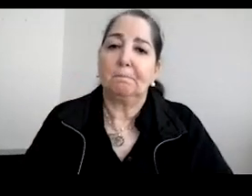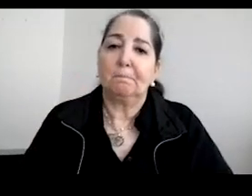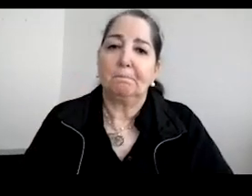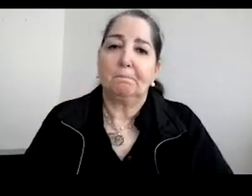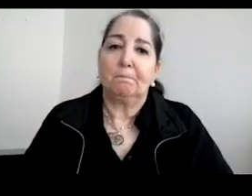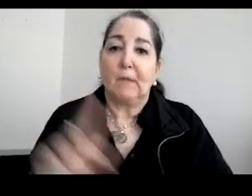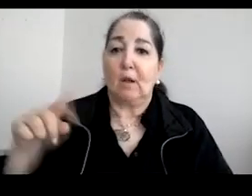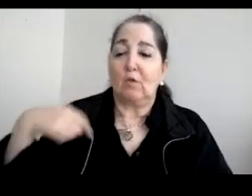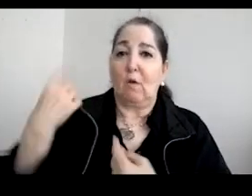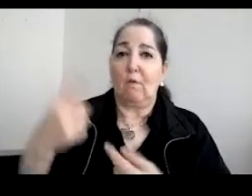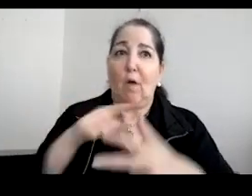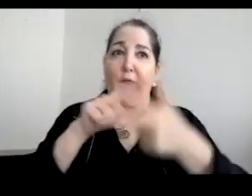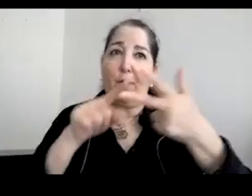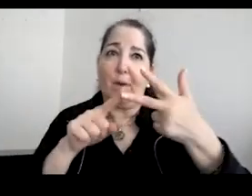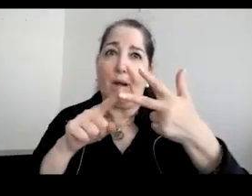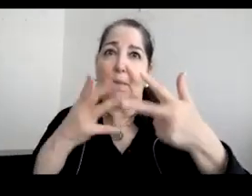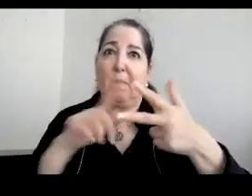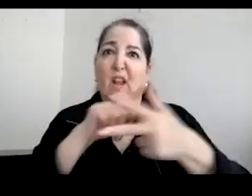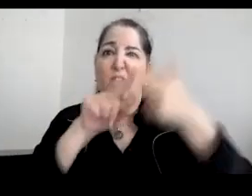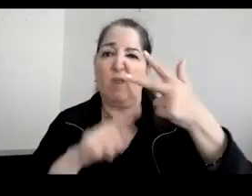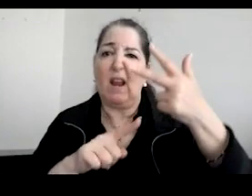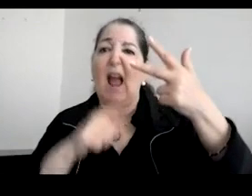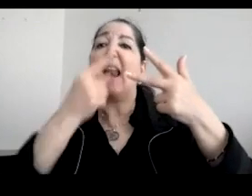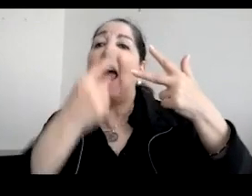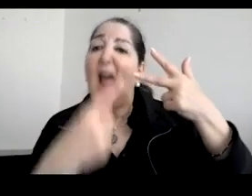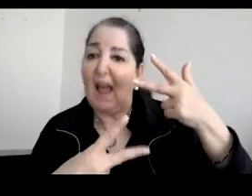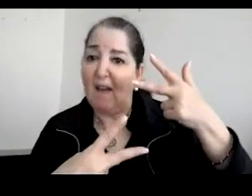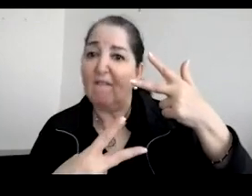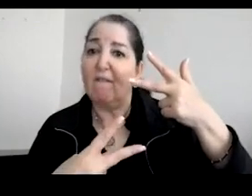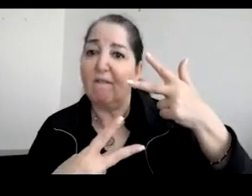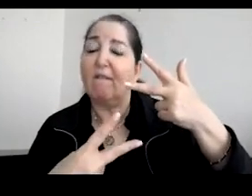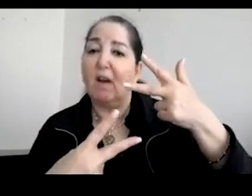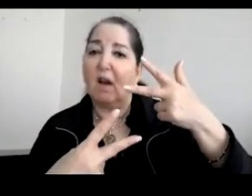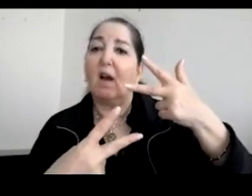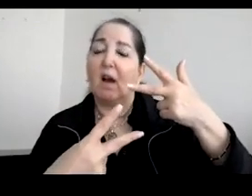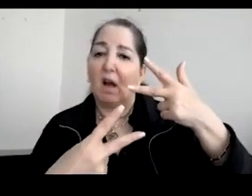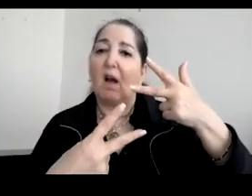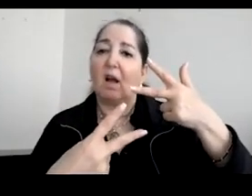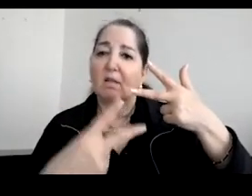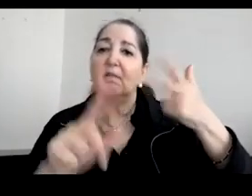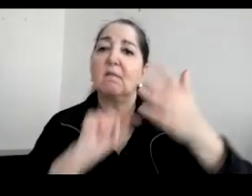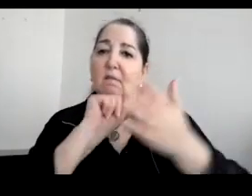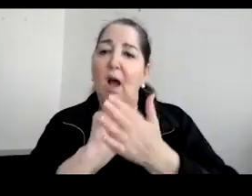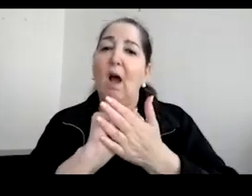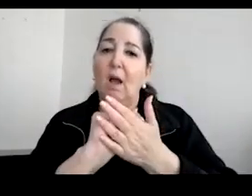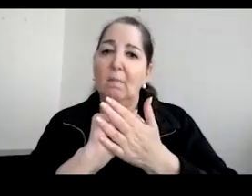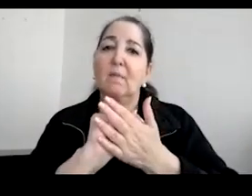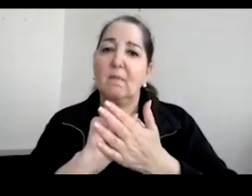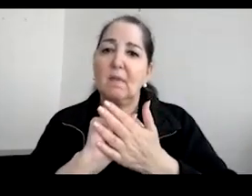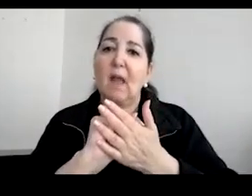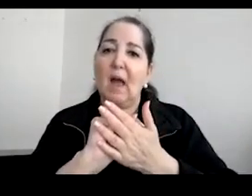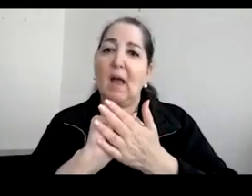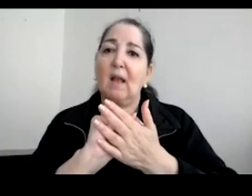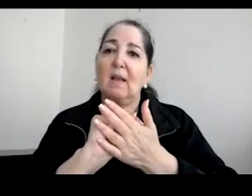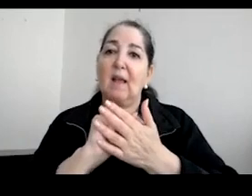rounds, maybe three and a half rounds of stimulus, depending on how we're counting. But the most important of the stimulus bills that